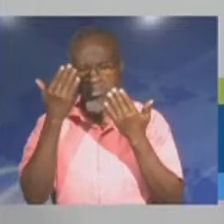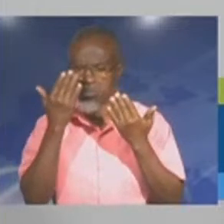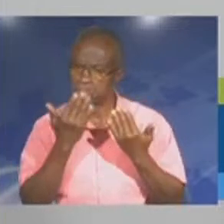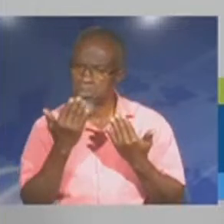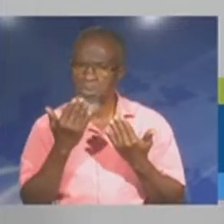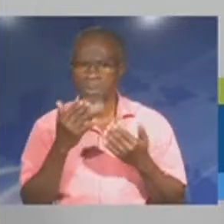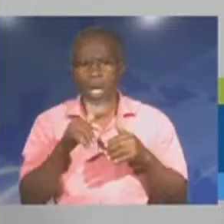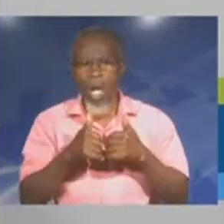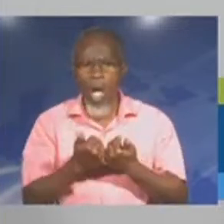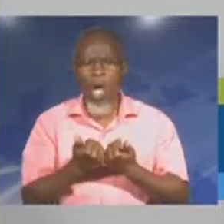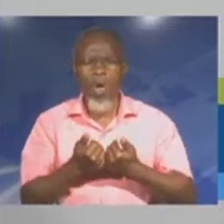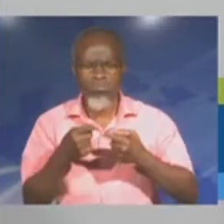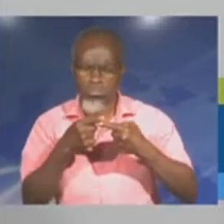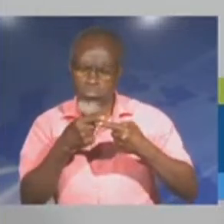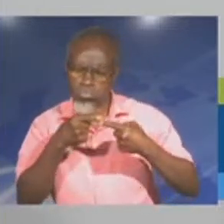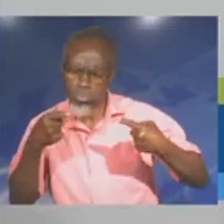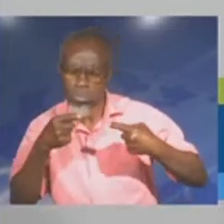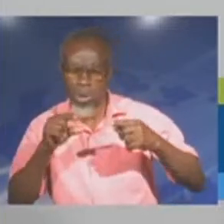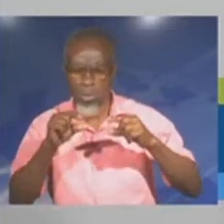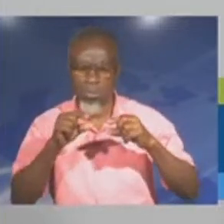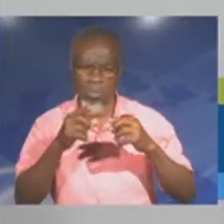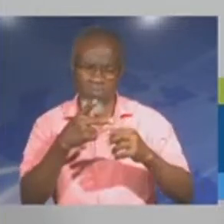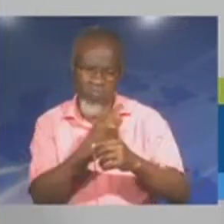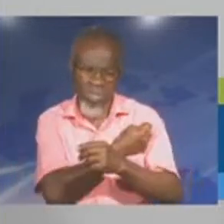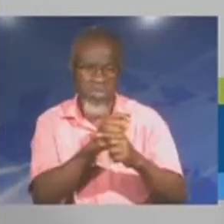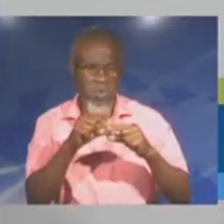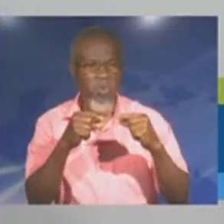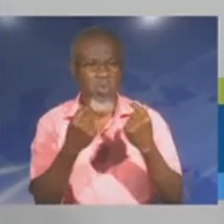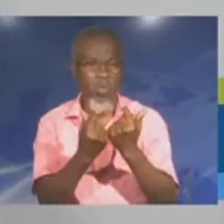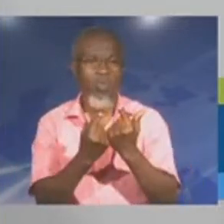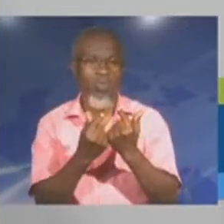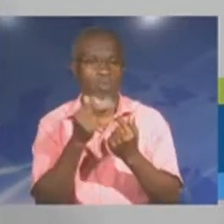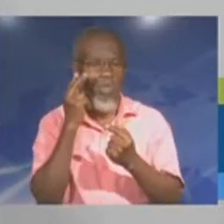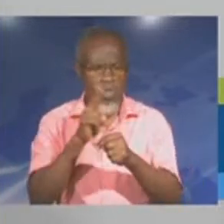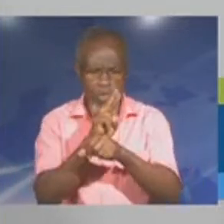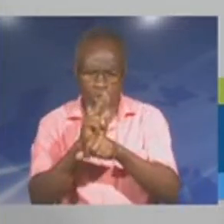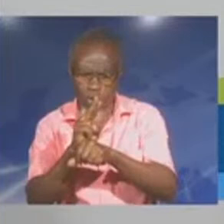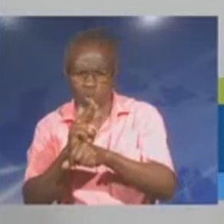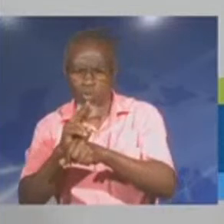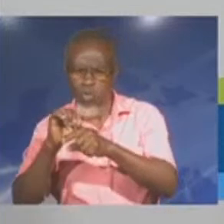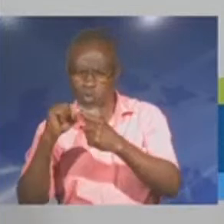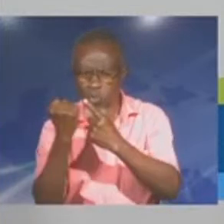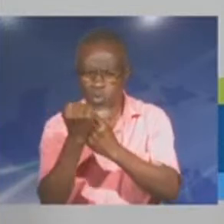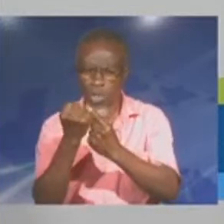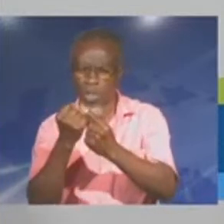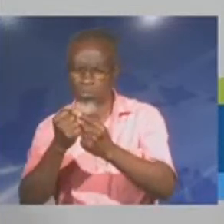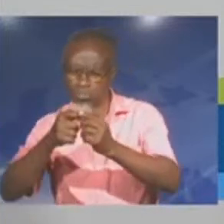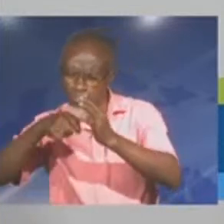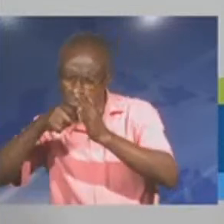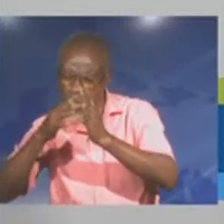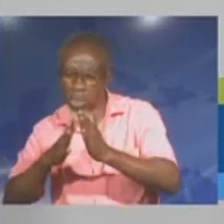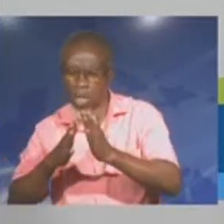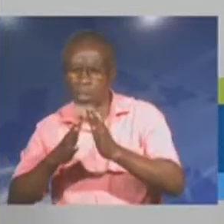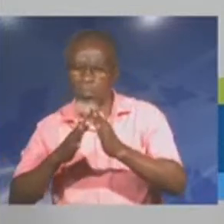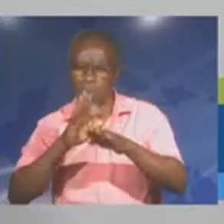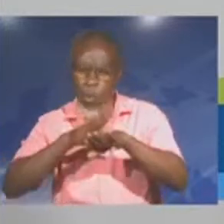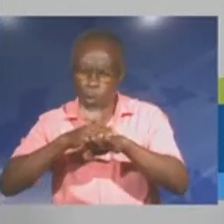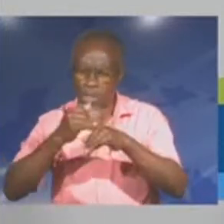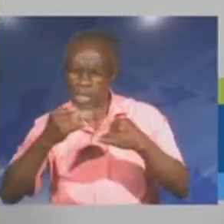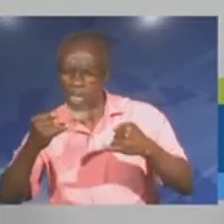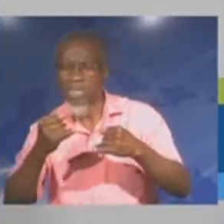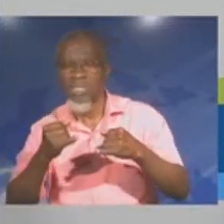anti-vaxxers movement will use social media to discourage people, discourage parents from getting